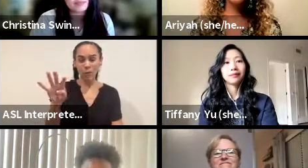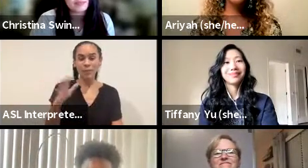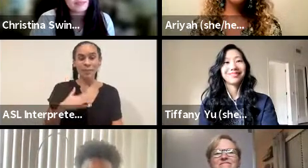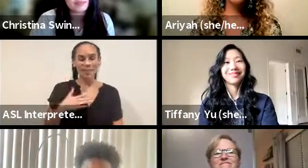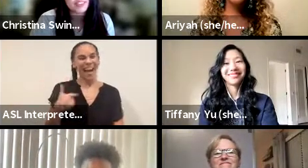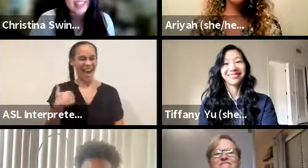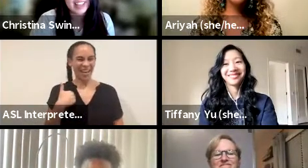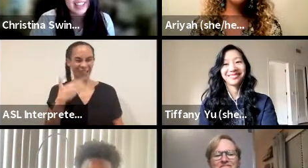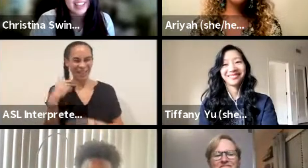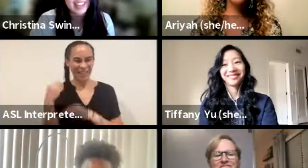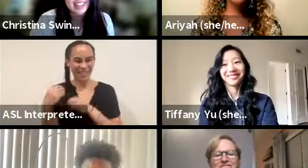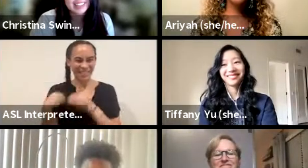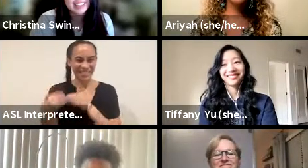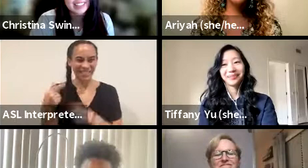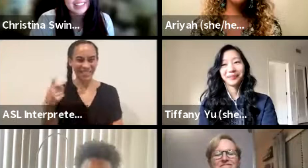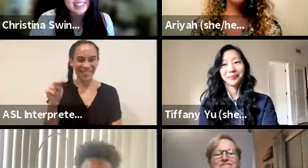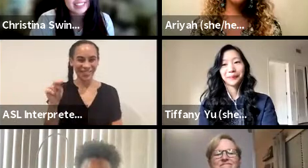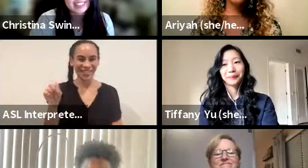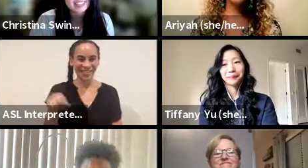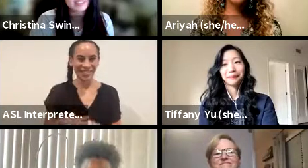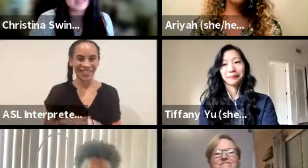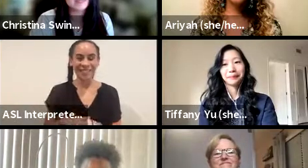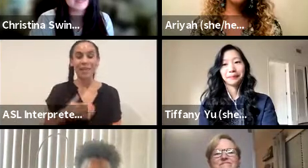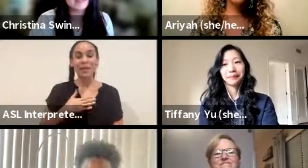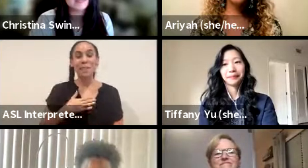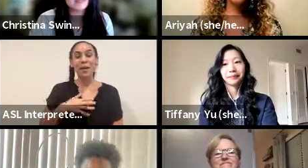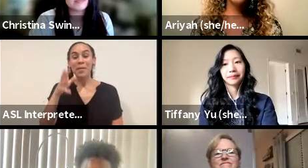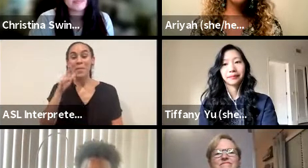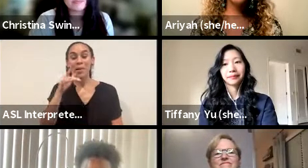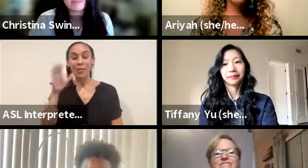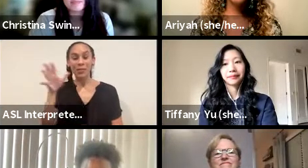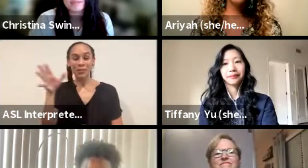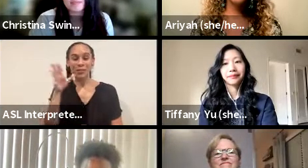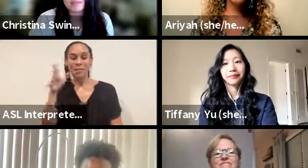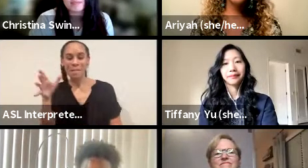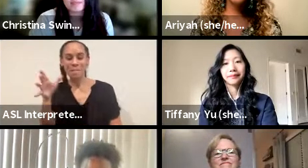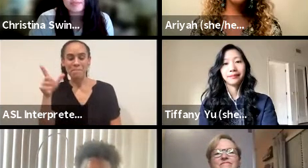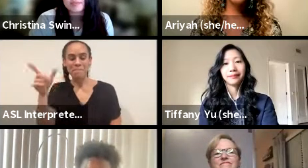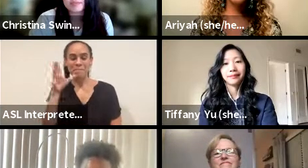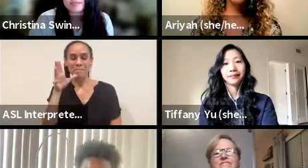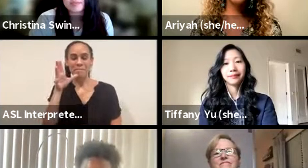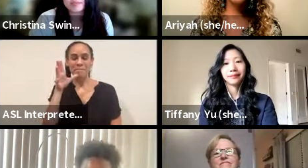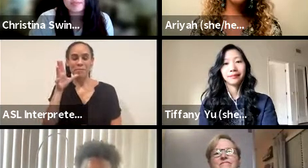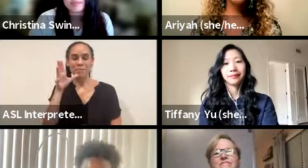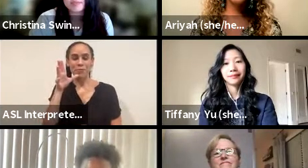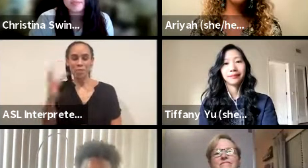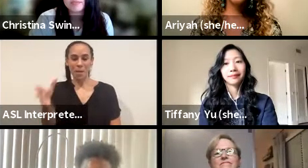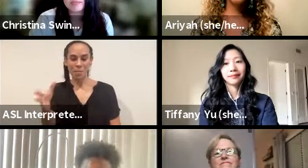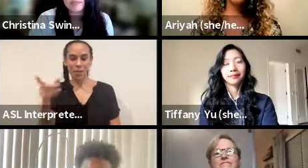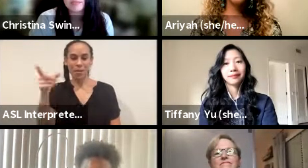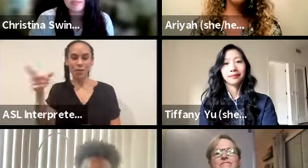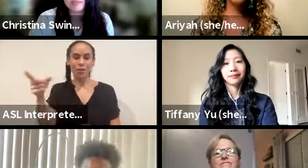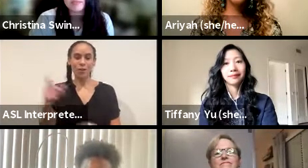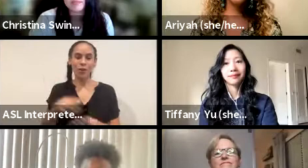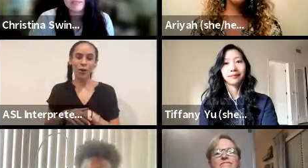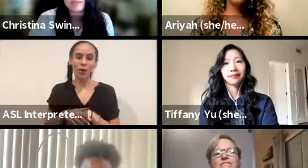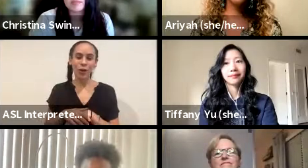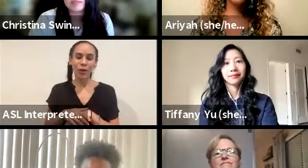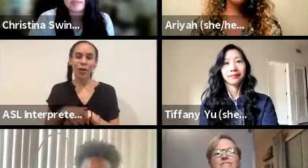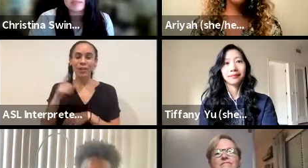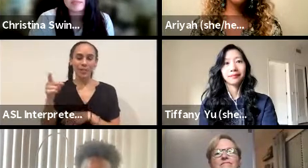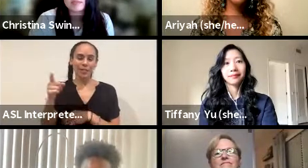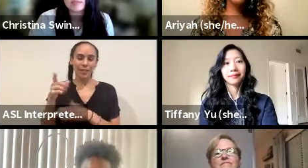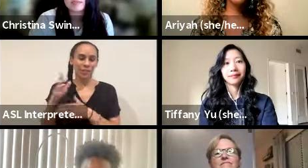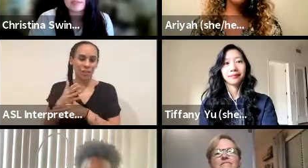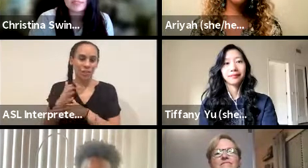genes. And my maternal grandmother, Helen, who shared her compassion with me under the Albuquerque sun.